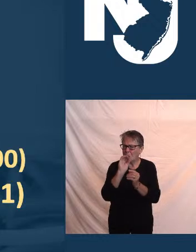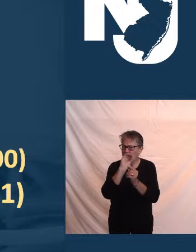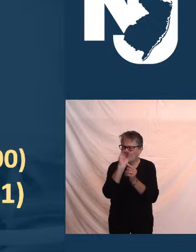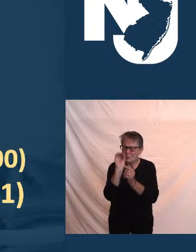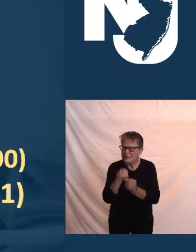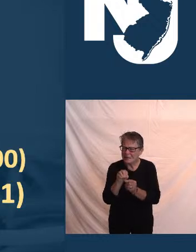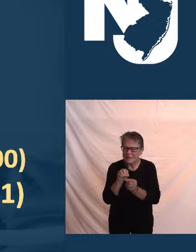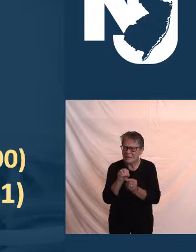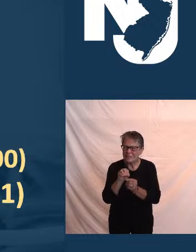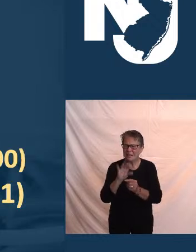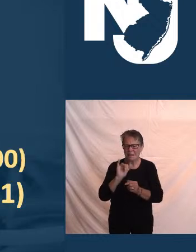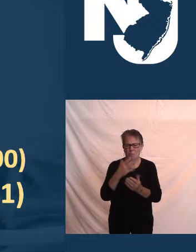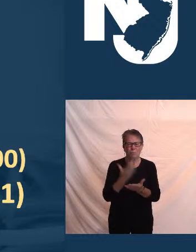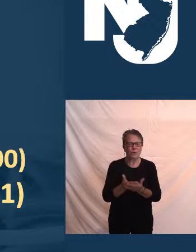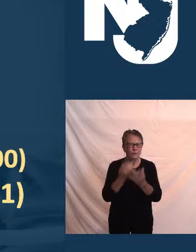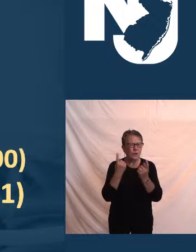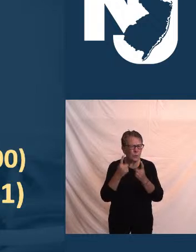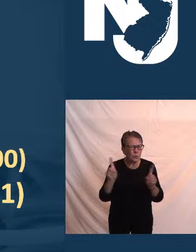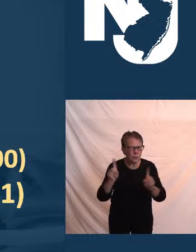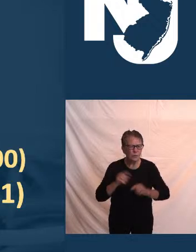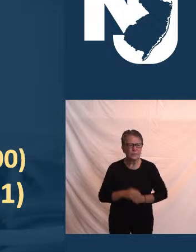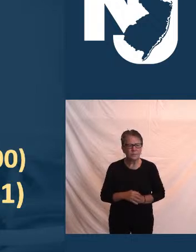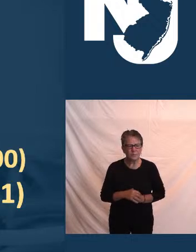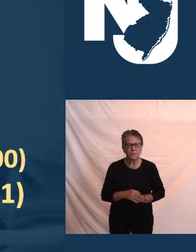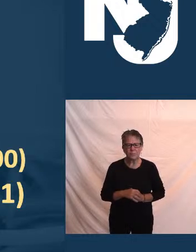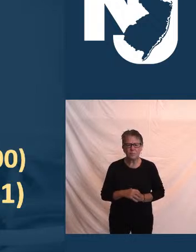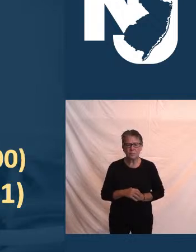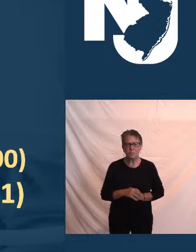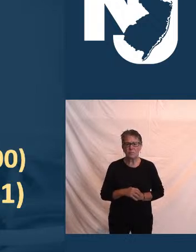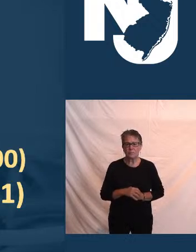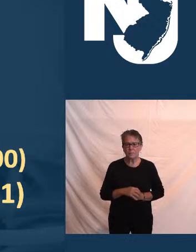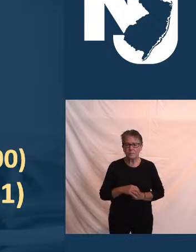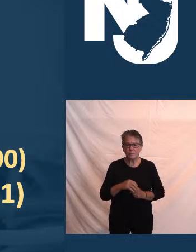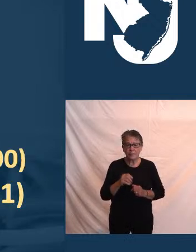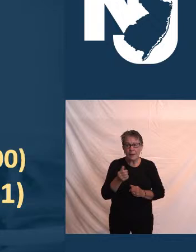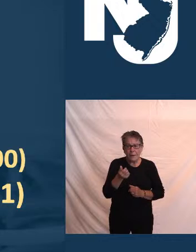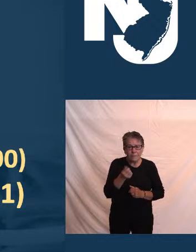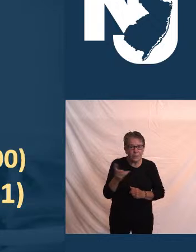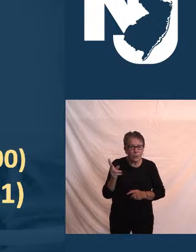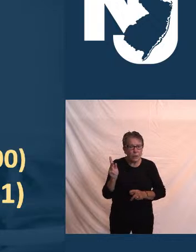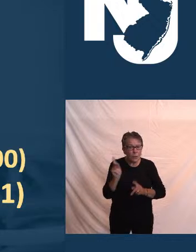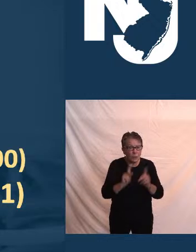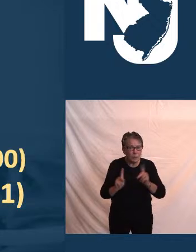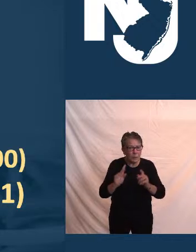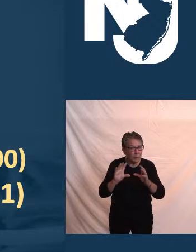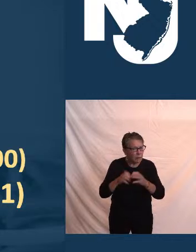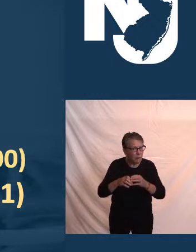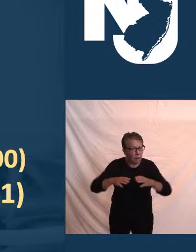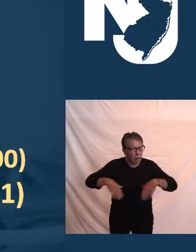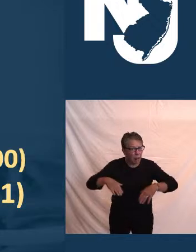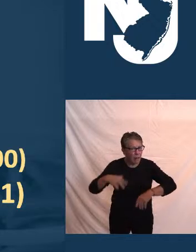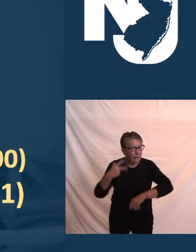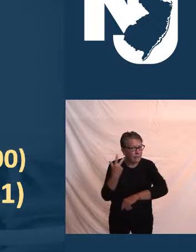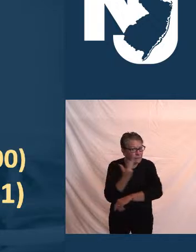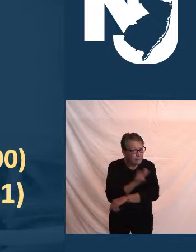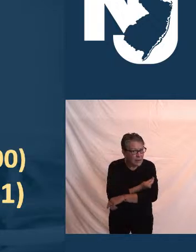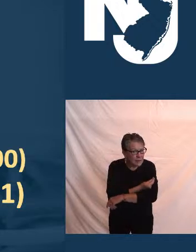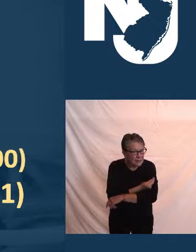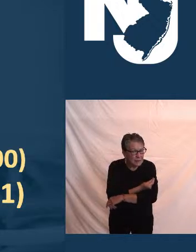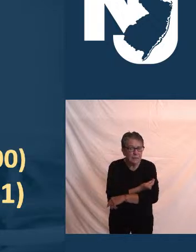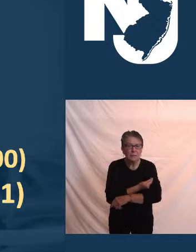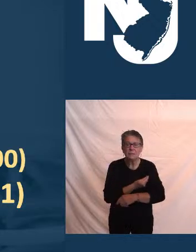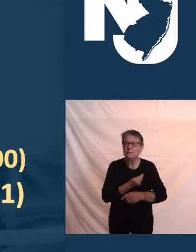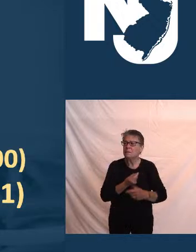distinct minority of residents who aren't vaccinated. And we acknowledge that for a good number of them, there is nothing we can do that will ever break through